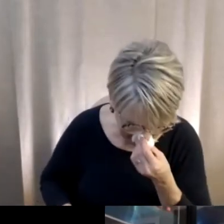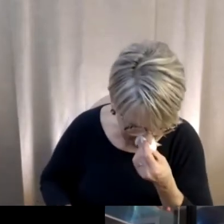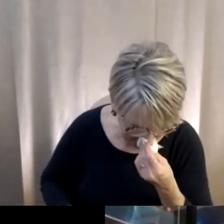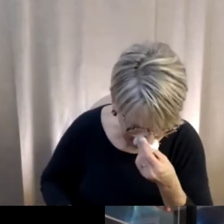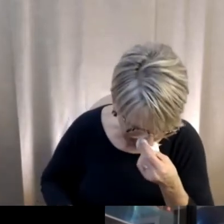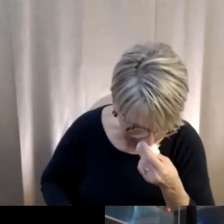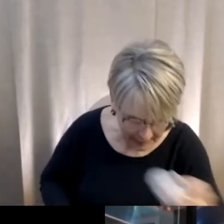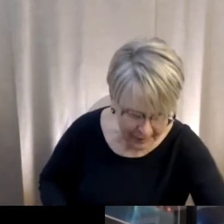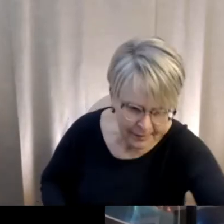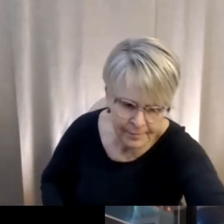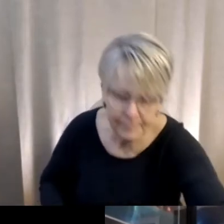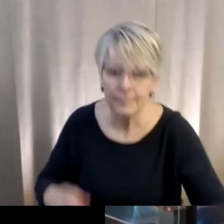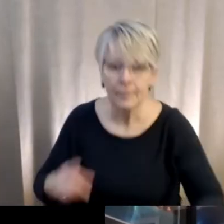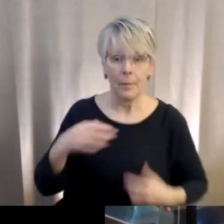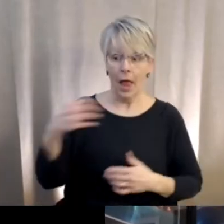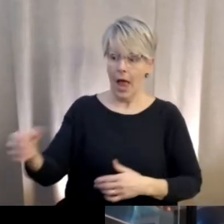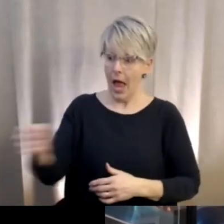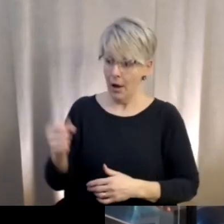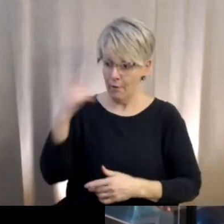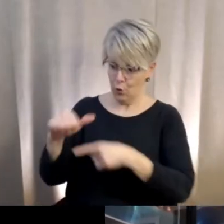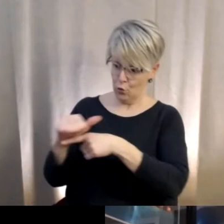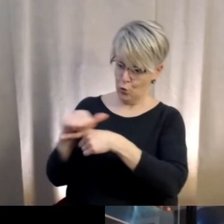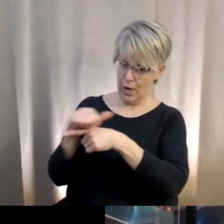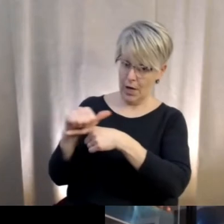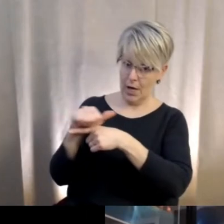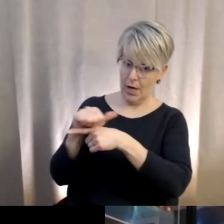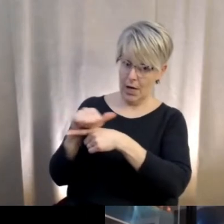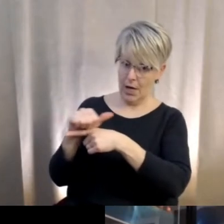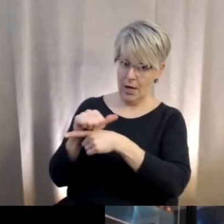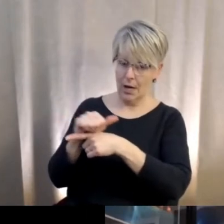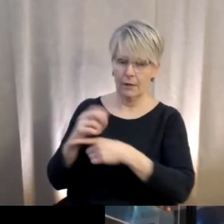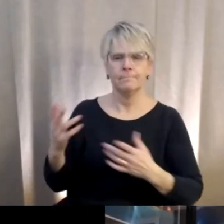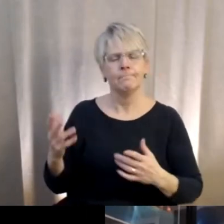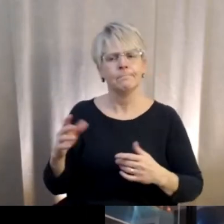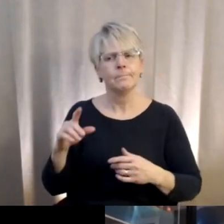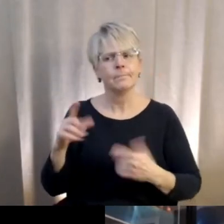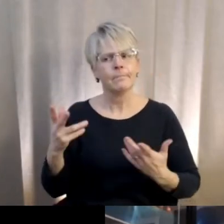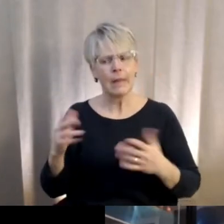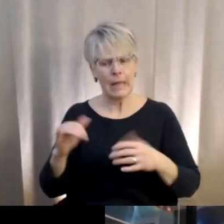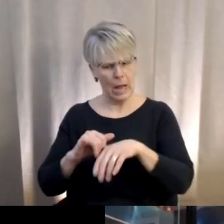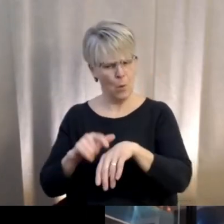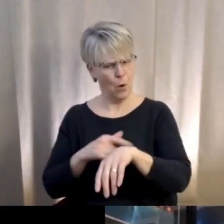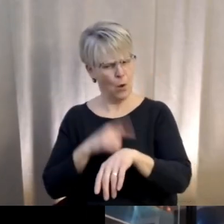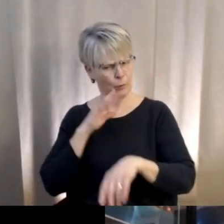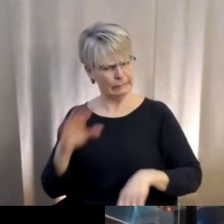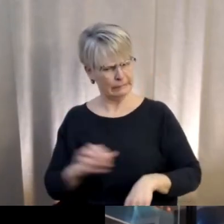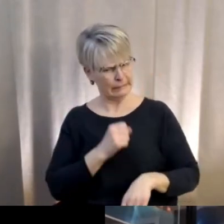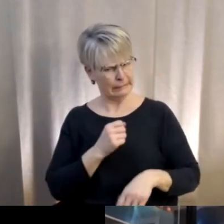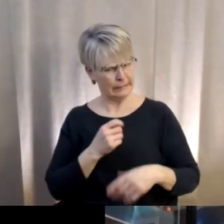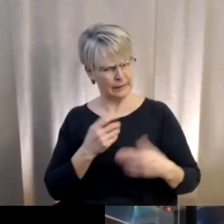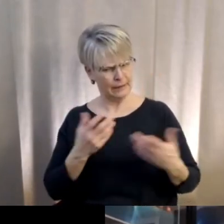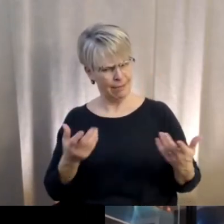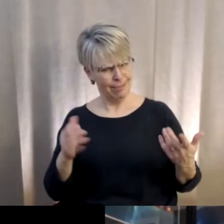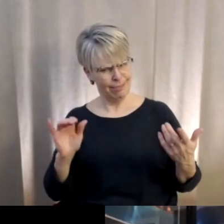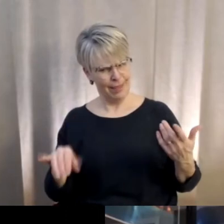be your average wait time before you that dog is, say,